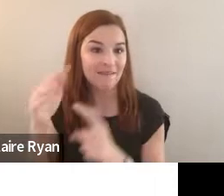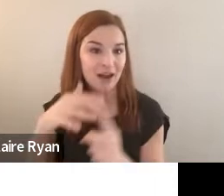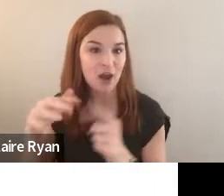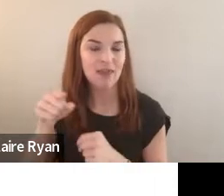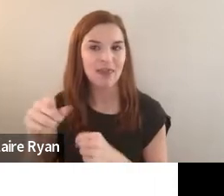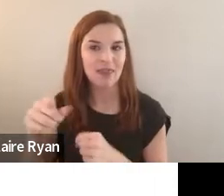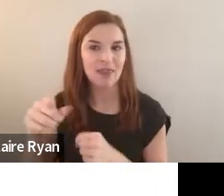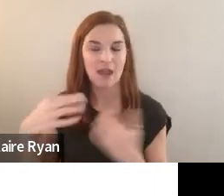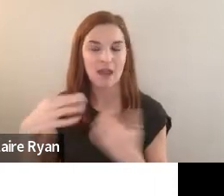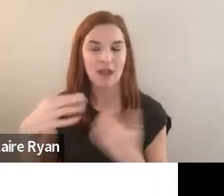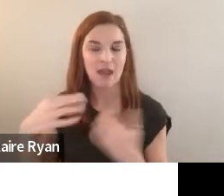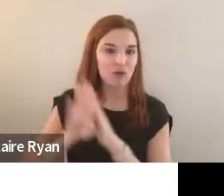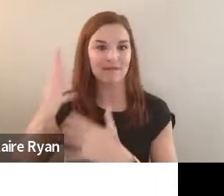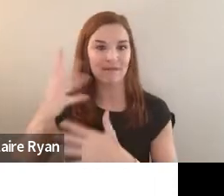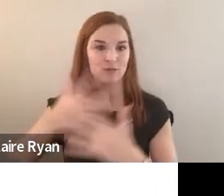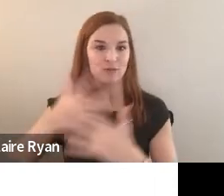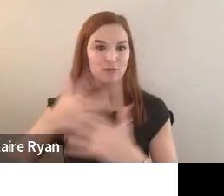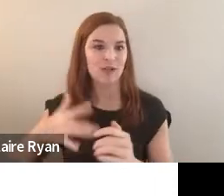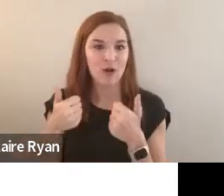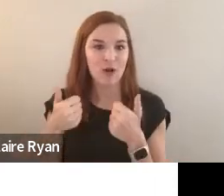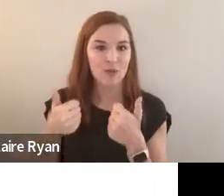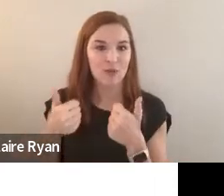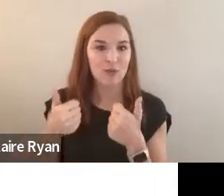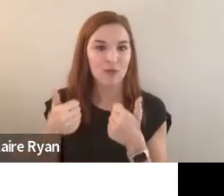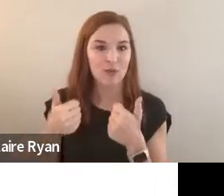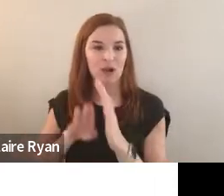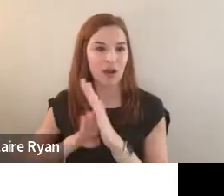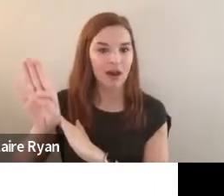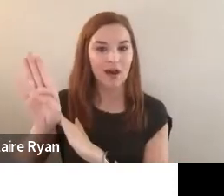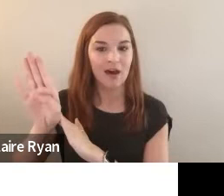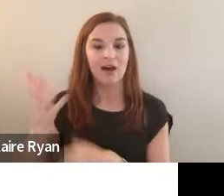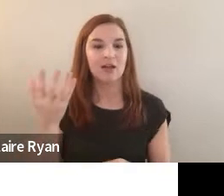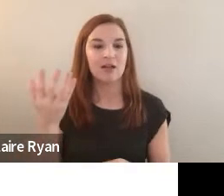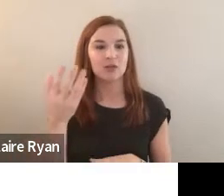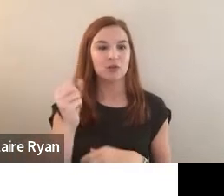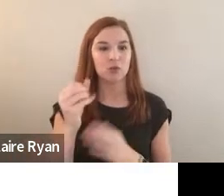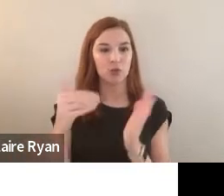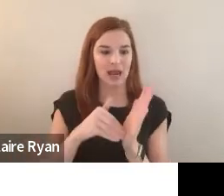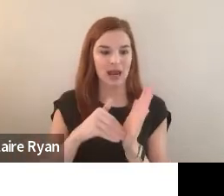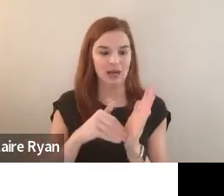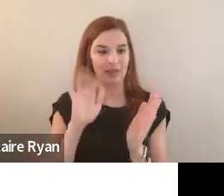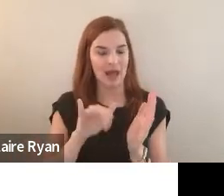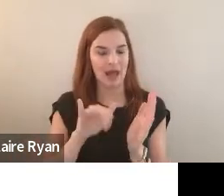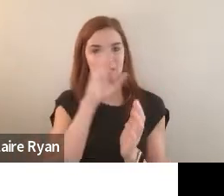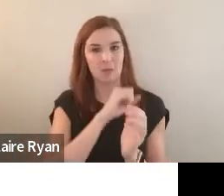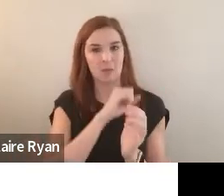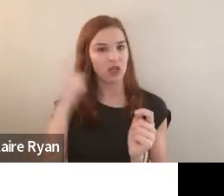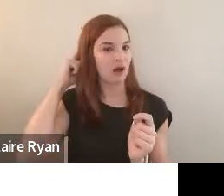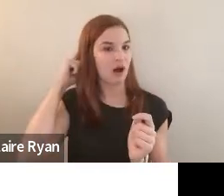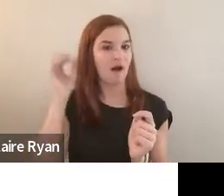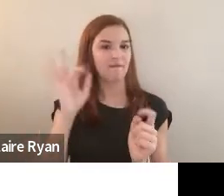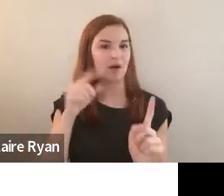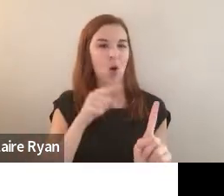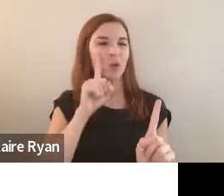fully accessible environment, for example, an environment where they were always communicated with in sign language, where they were able to develop